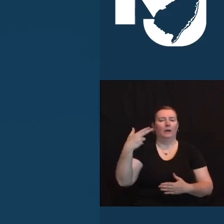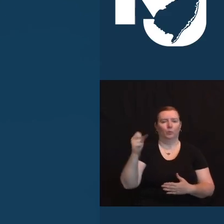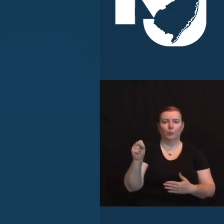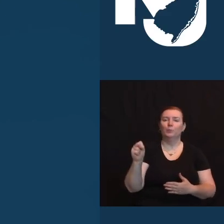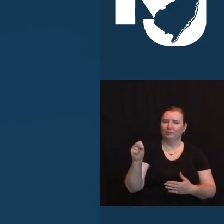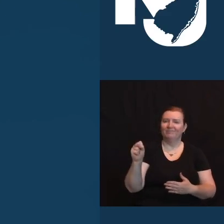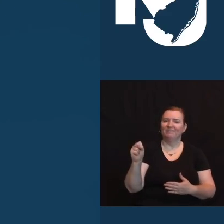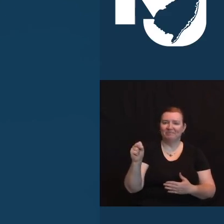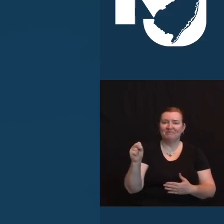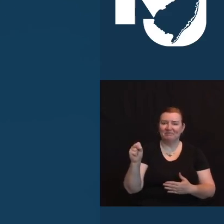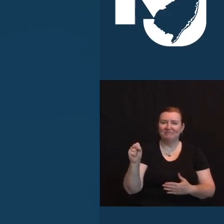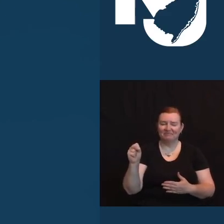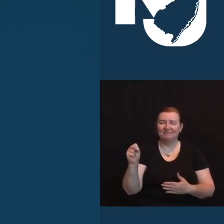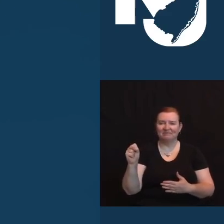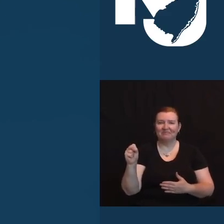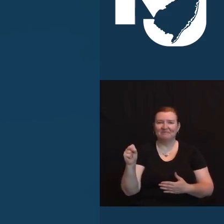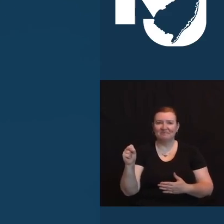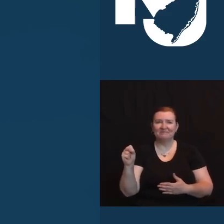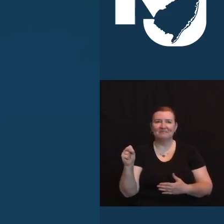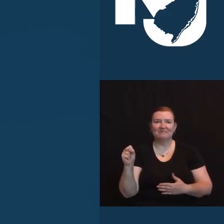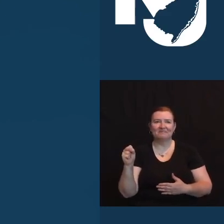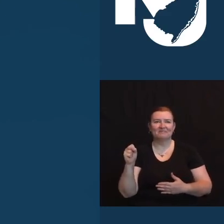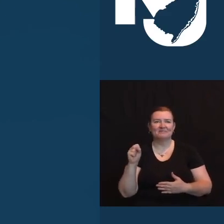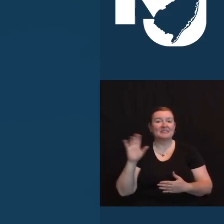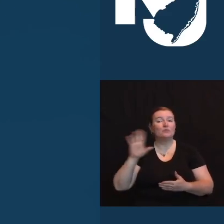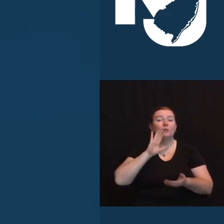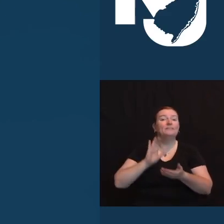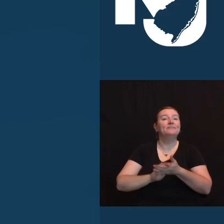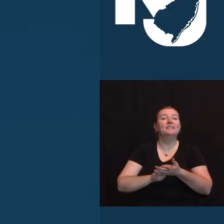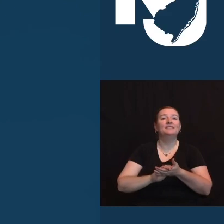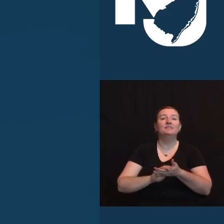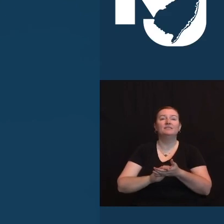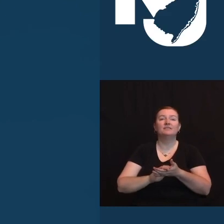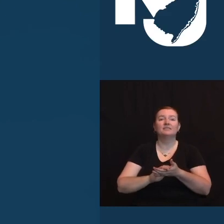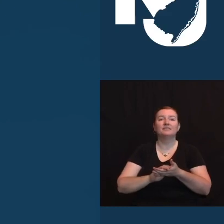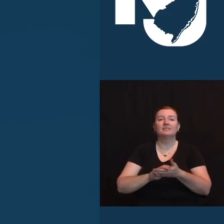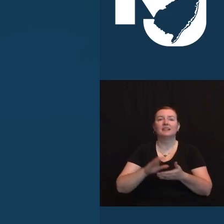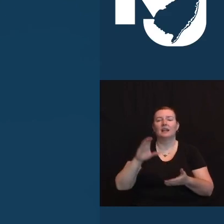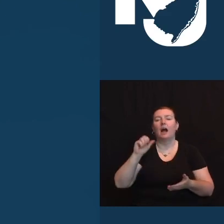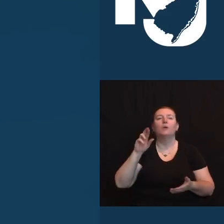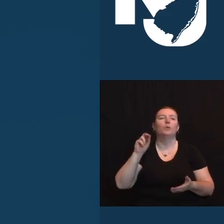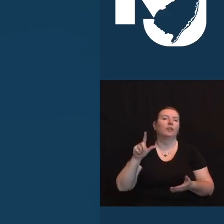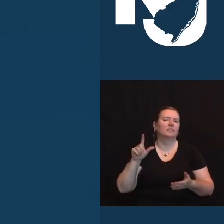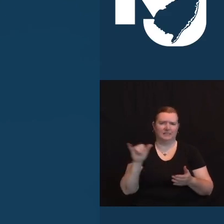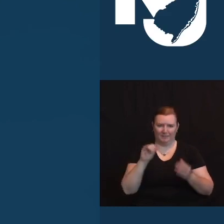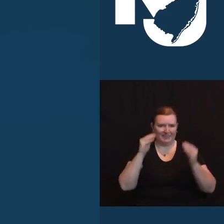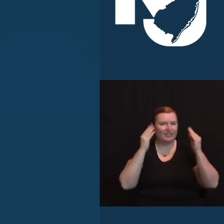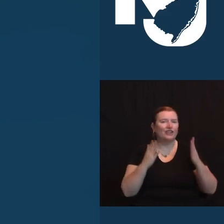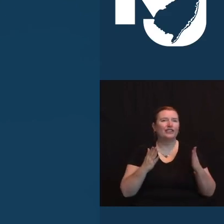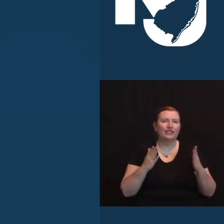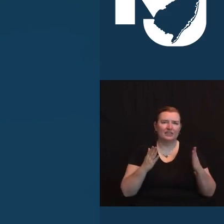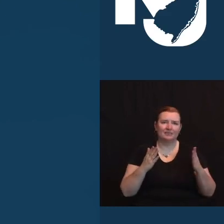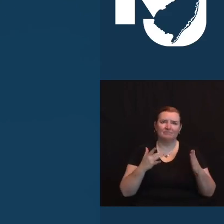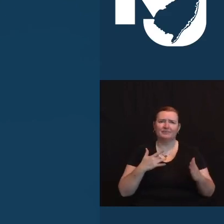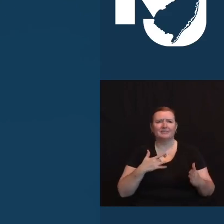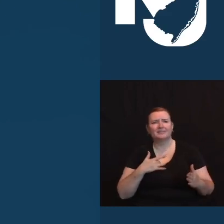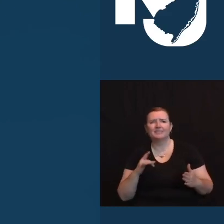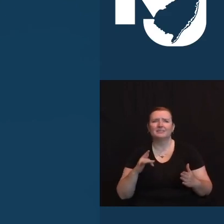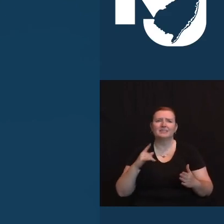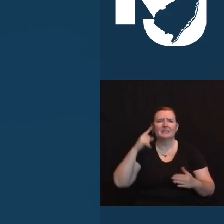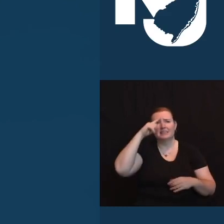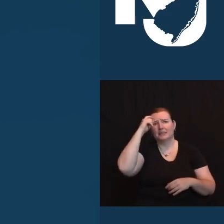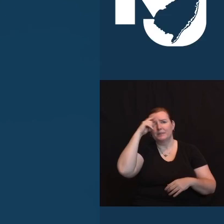at Passaic High, Joe and his wife Carol, also an educator by the way, and their family would spend their summers in Seaside Park, where I